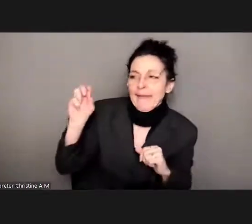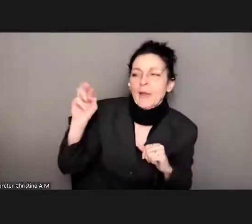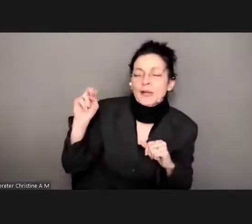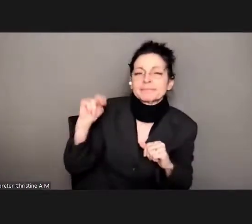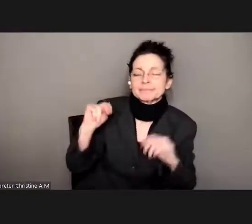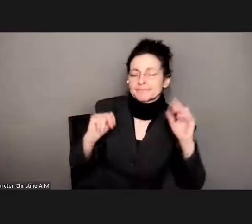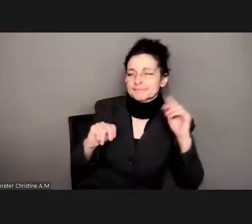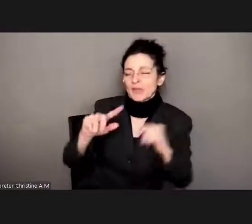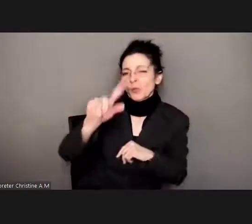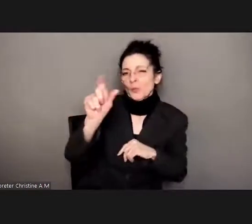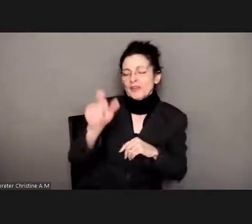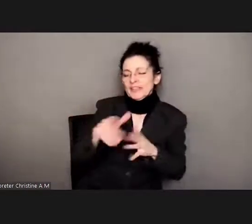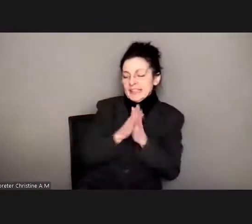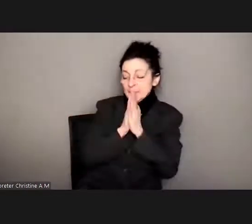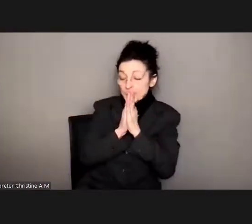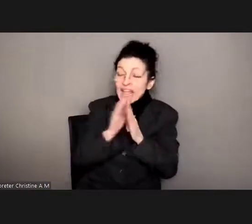how,